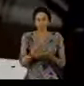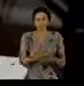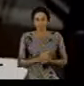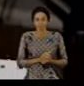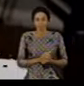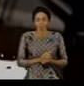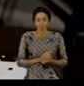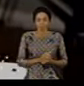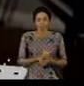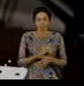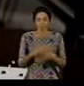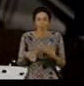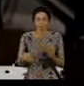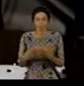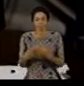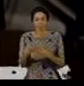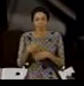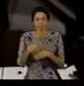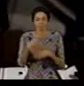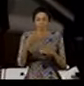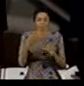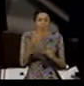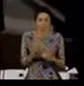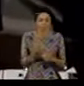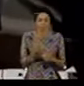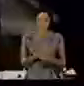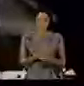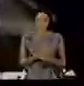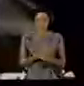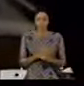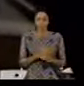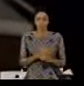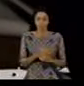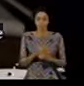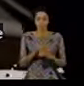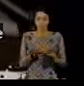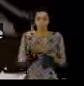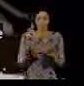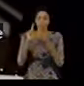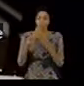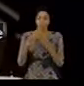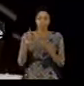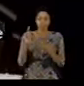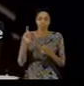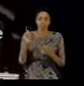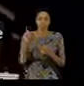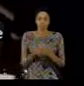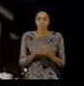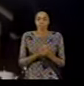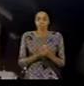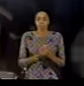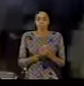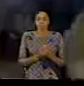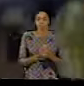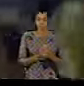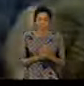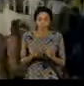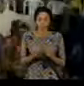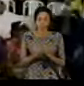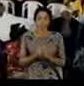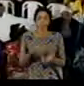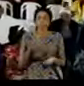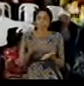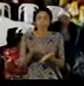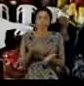Creation suddenly articulate, with a